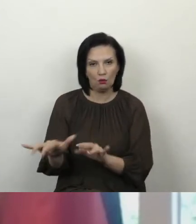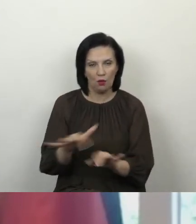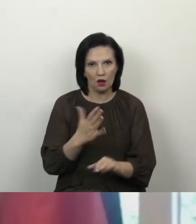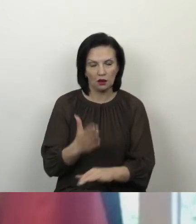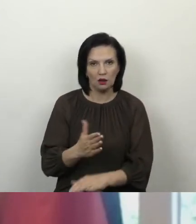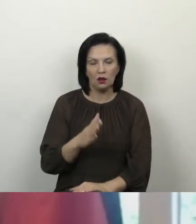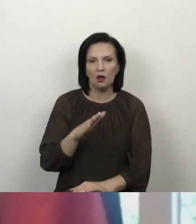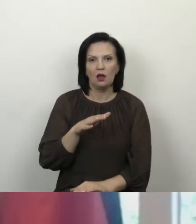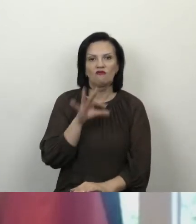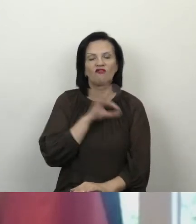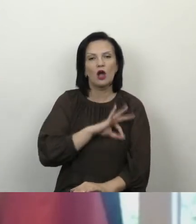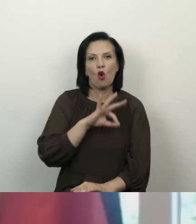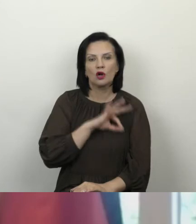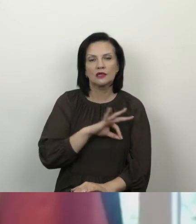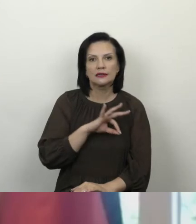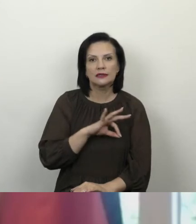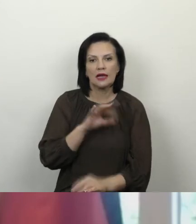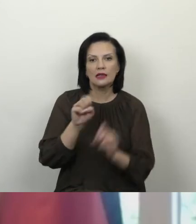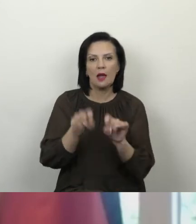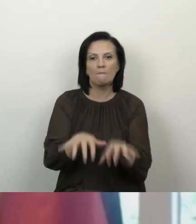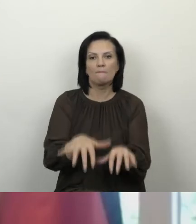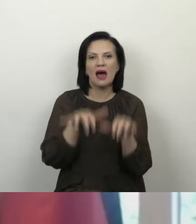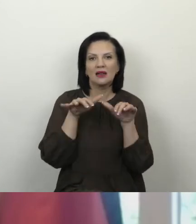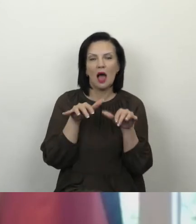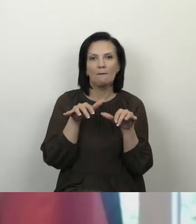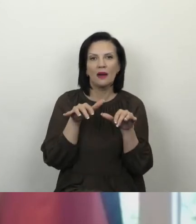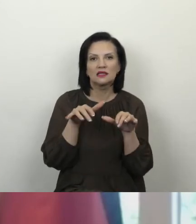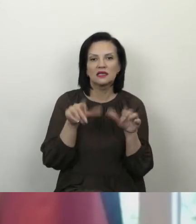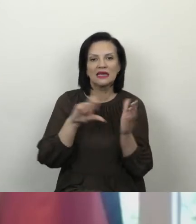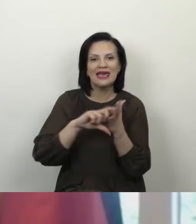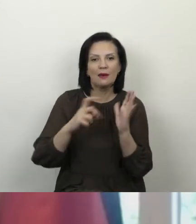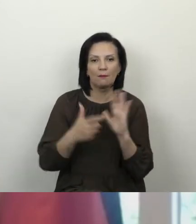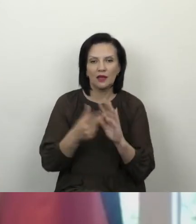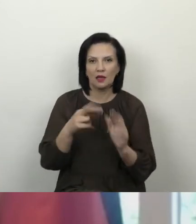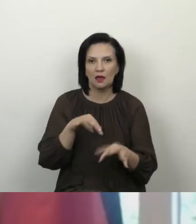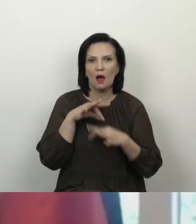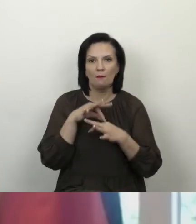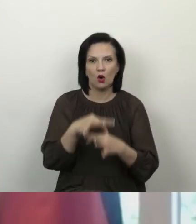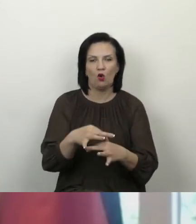the parliamentary group rooms for election campaign proposed